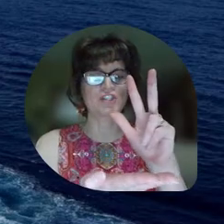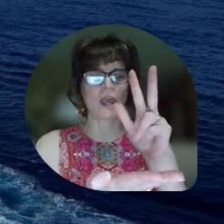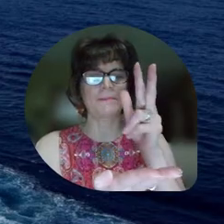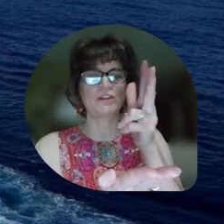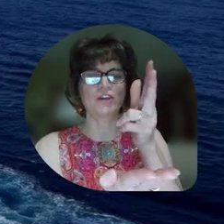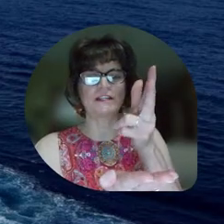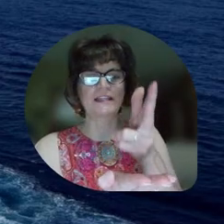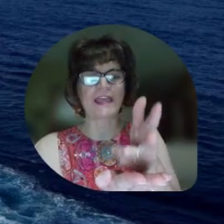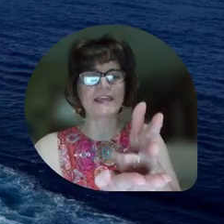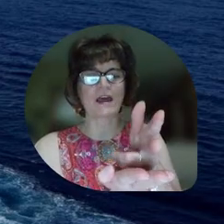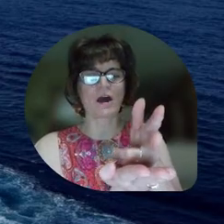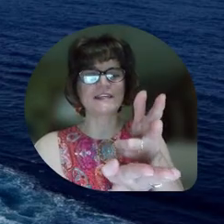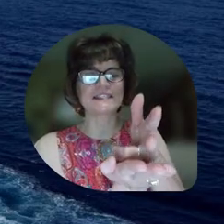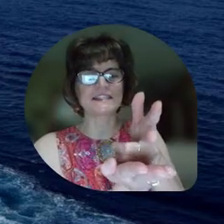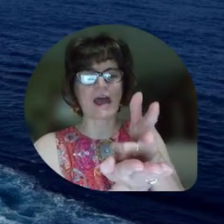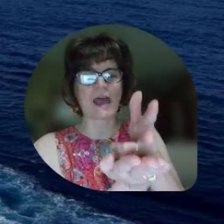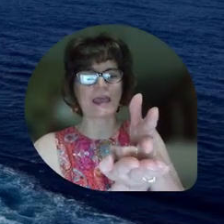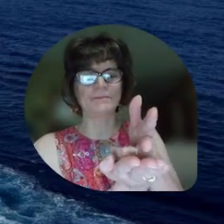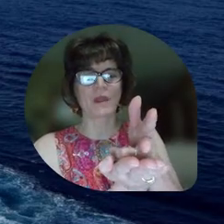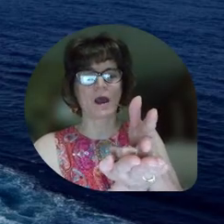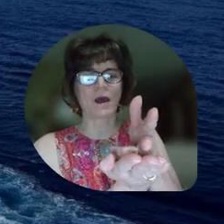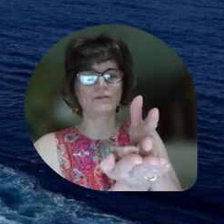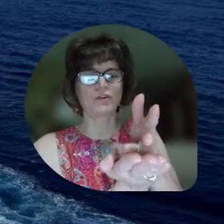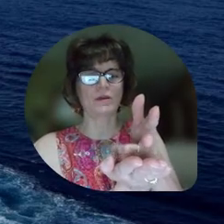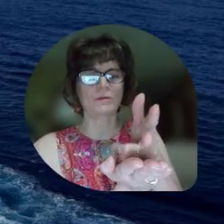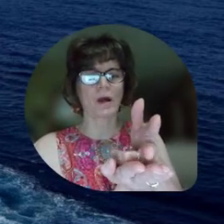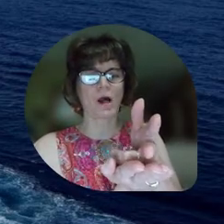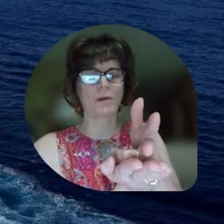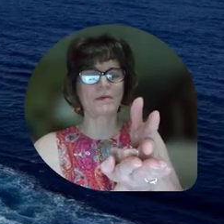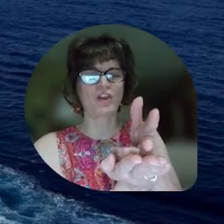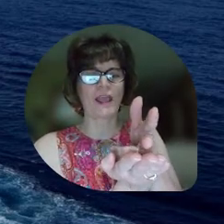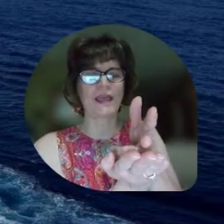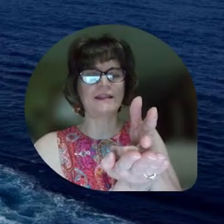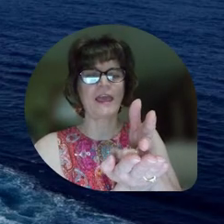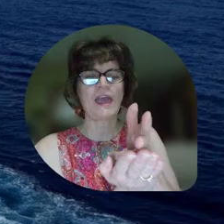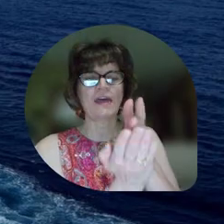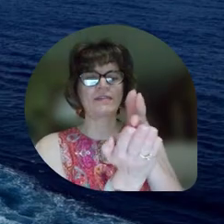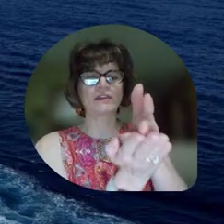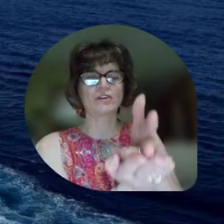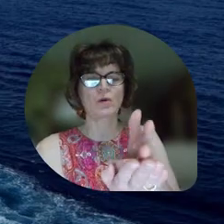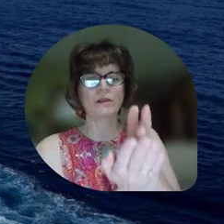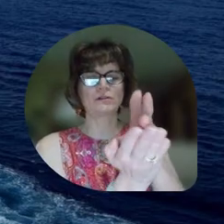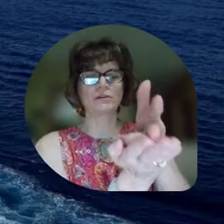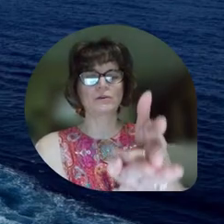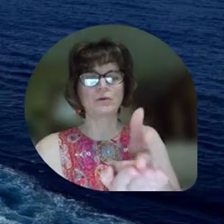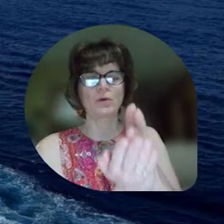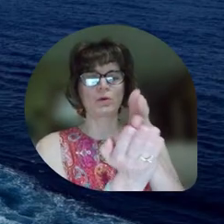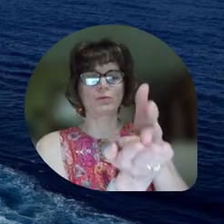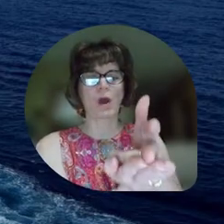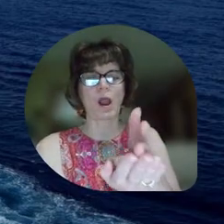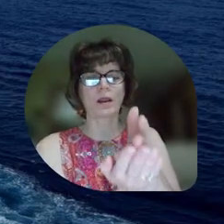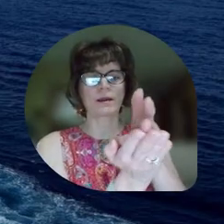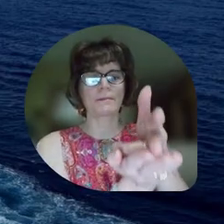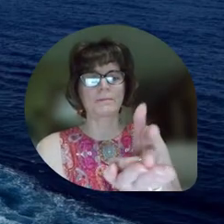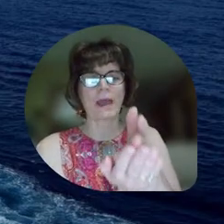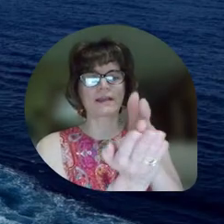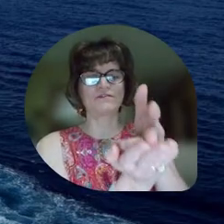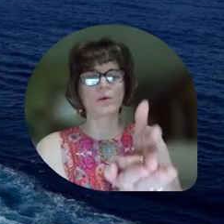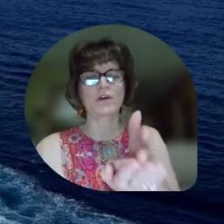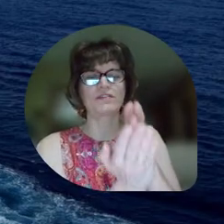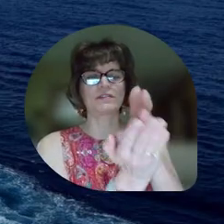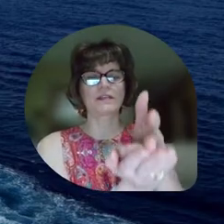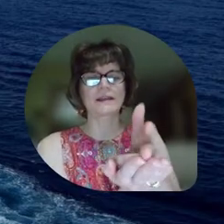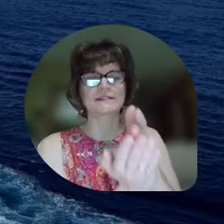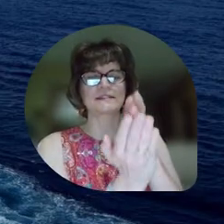hand shape and you're going to lay it on its side on your palm of your hand. And then you're going to rock back